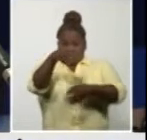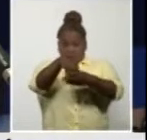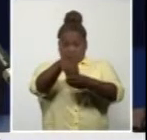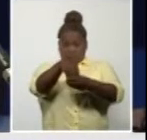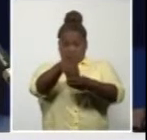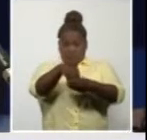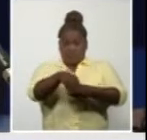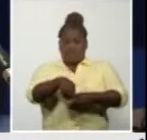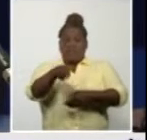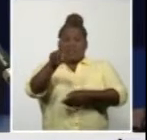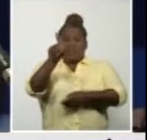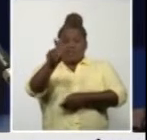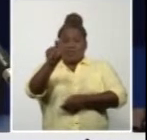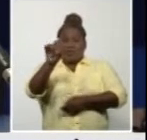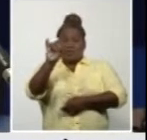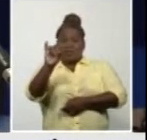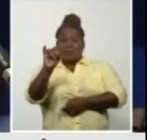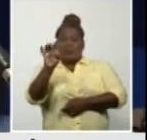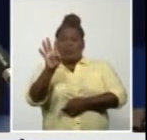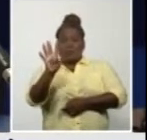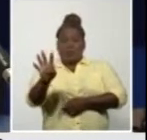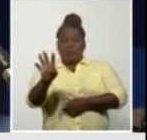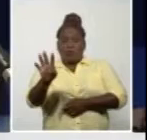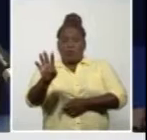whom 164,